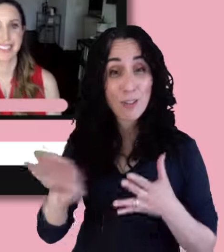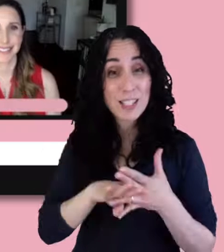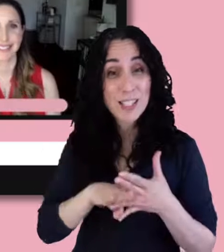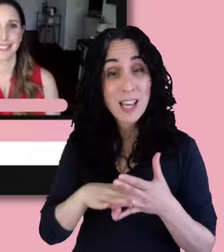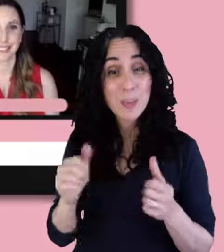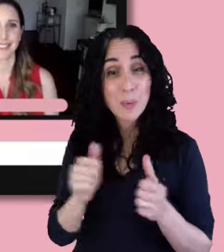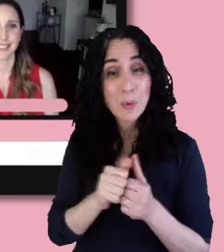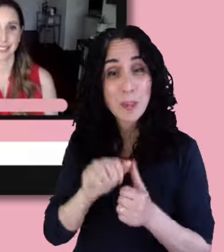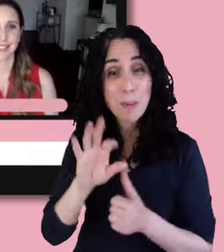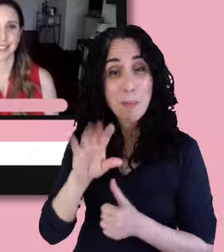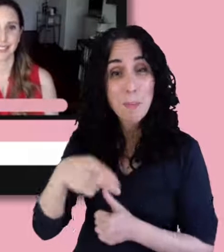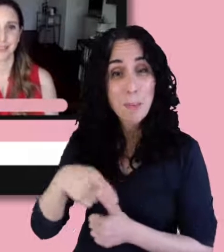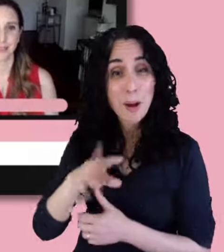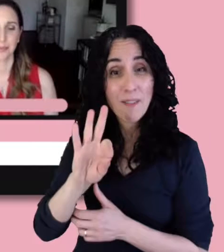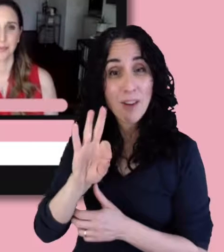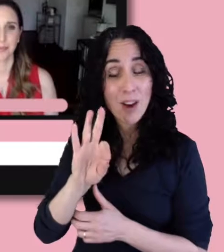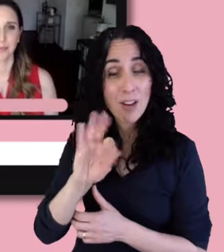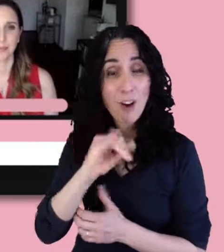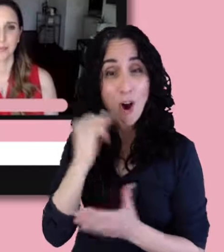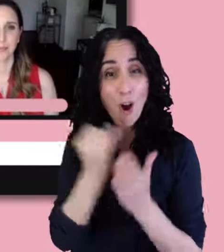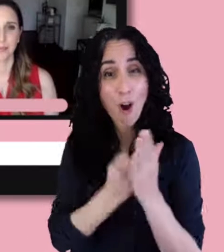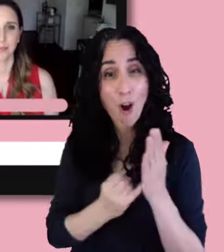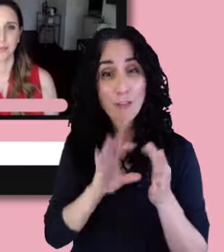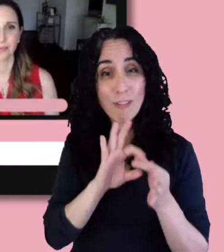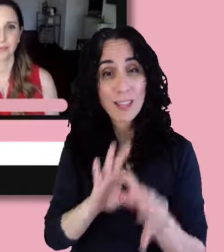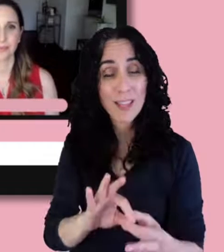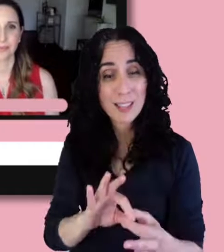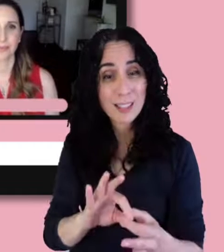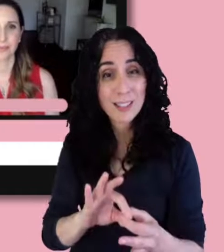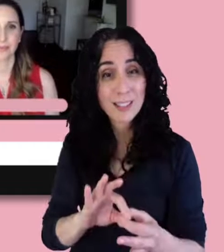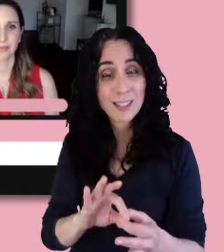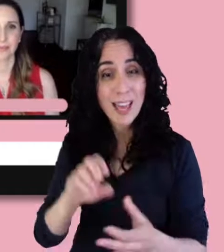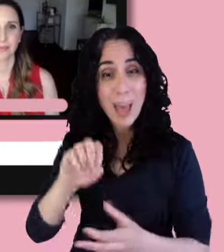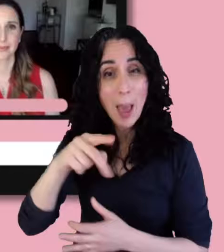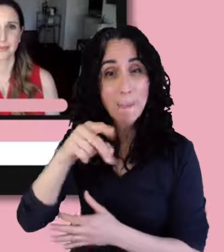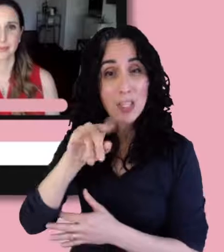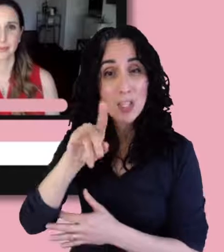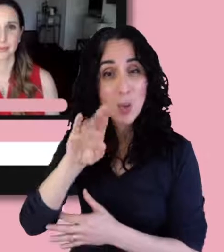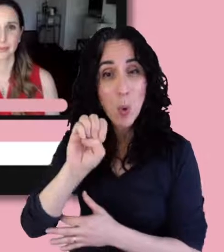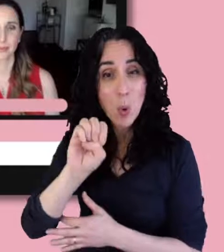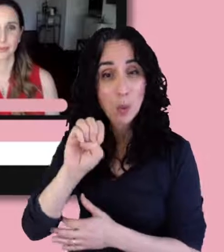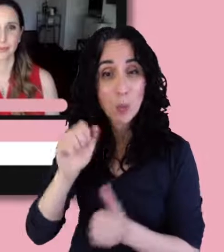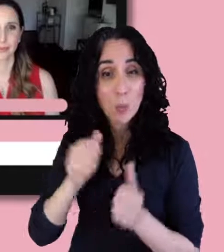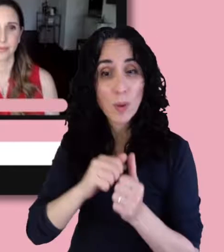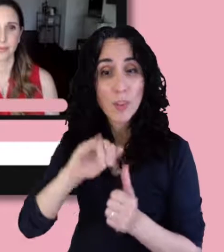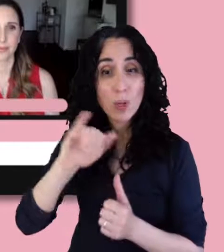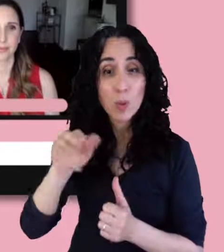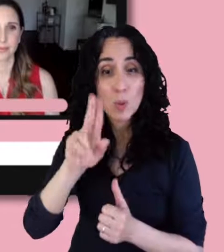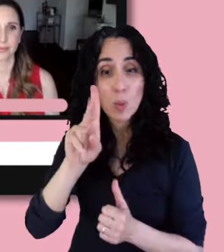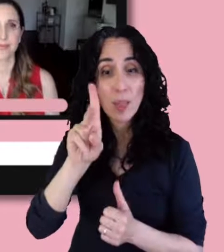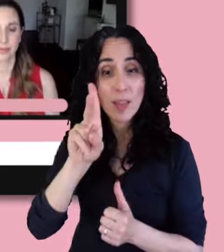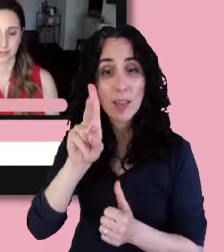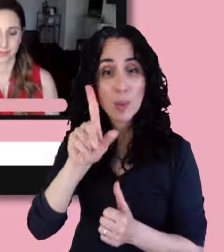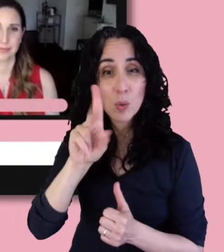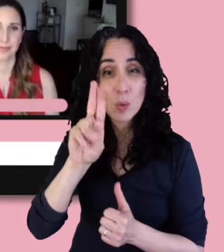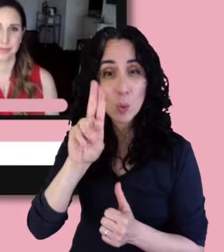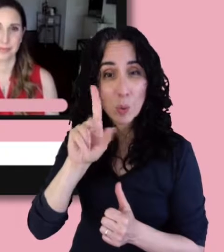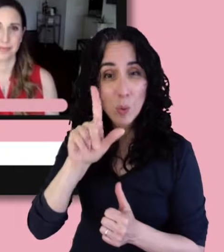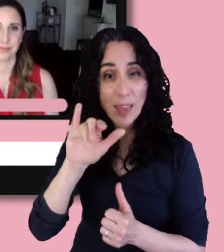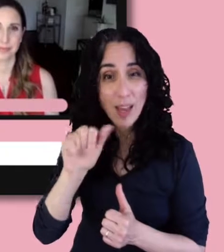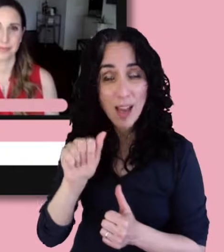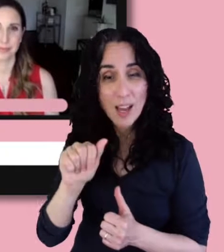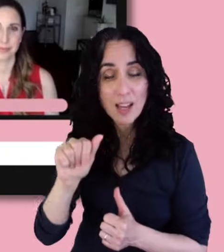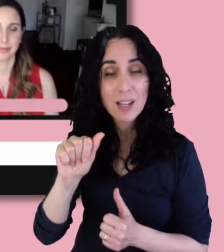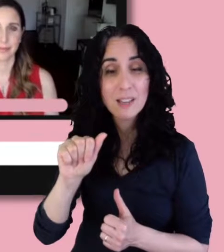PunkinFutz. We'll be having a art-related episode with Julia Zabrovich, who will be bringing